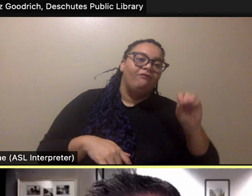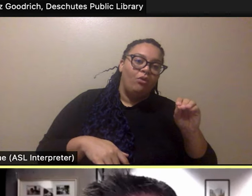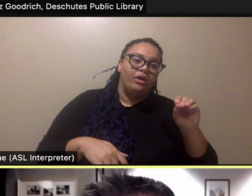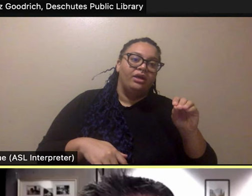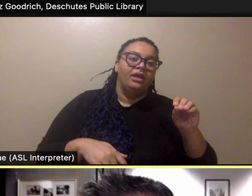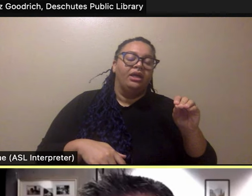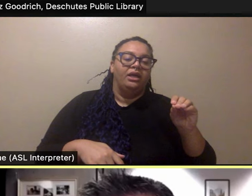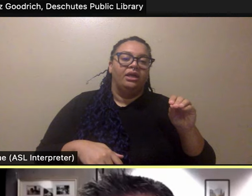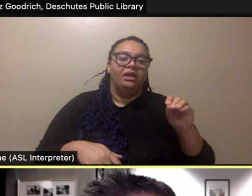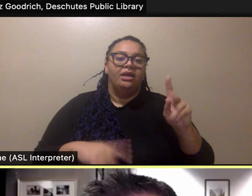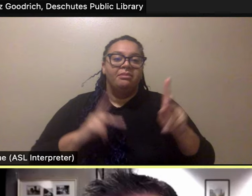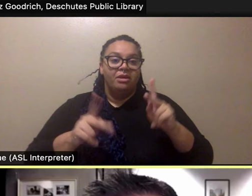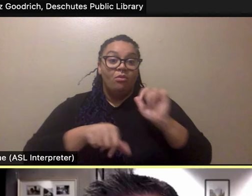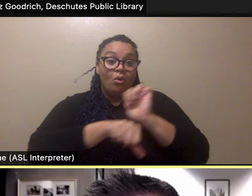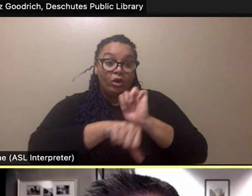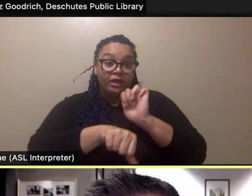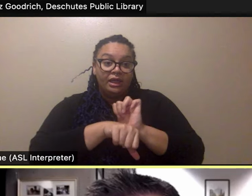about 300,